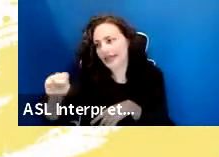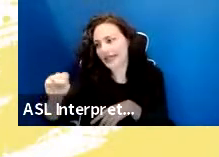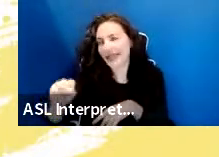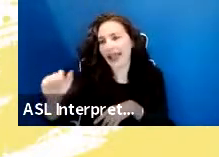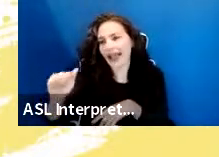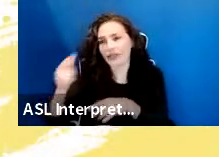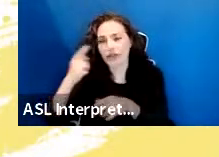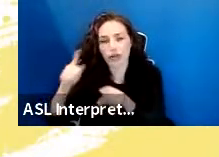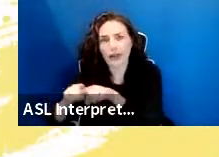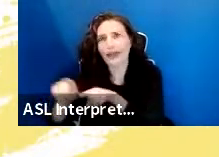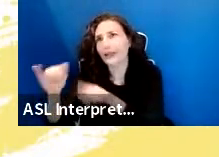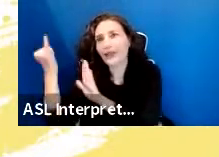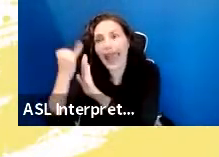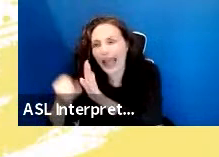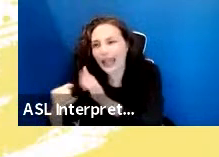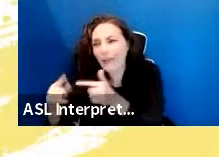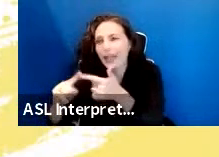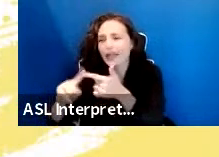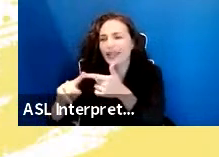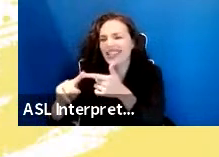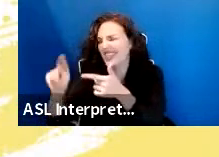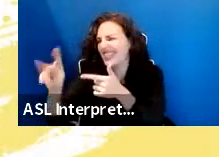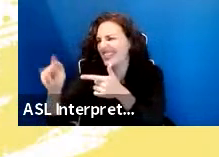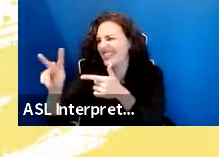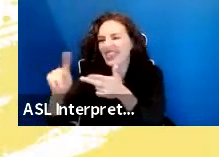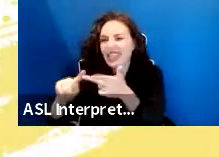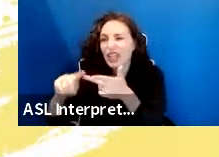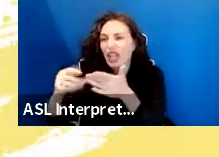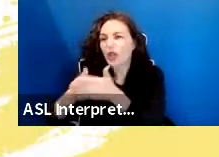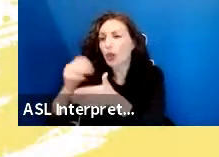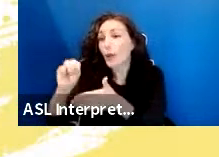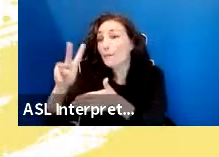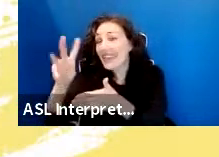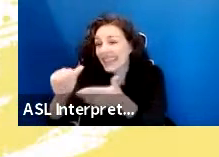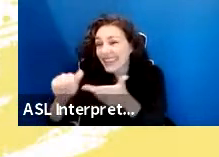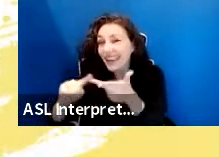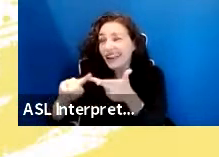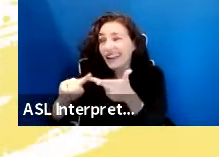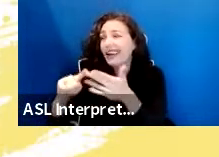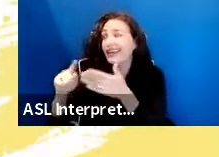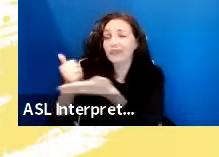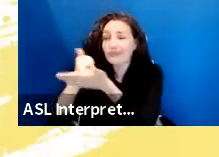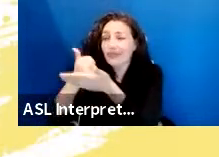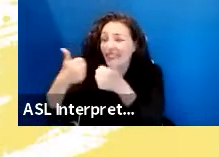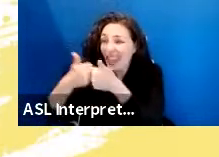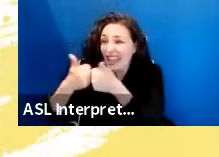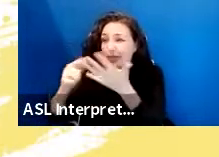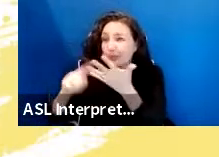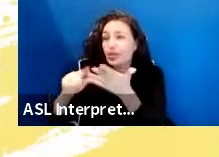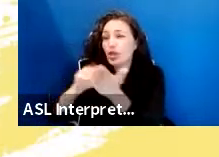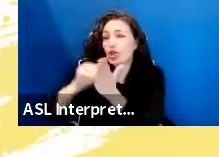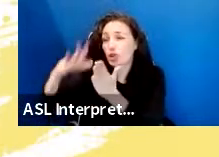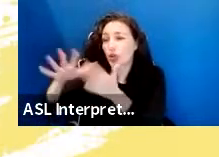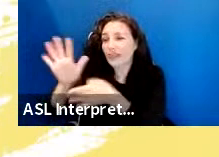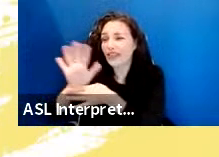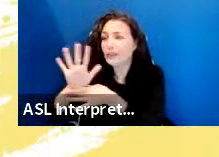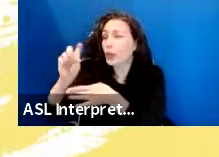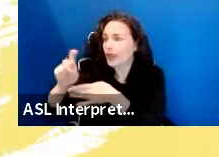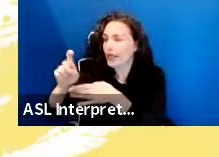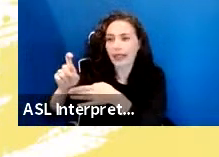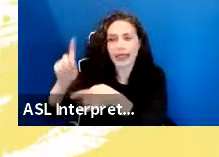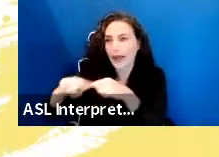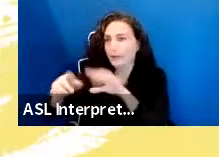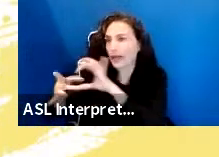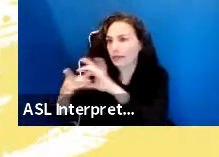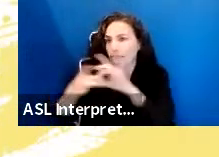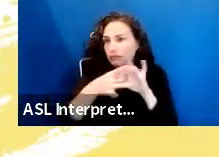projects, television or new media series, video games, and student films. So producers